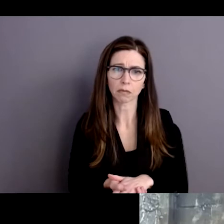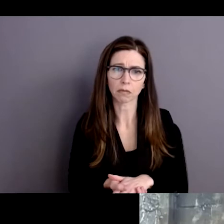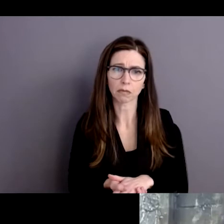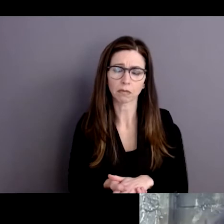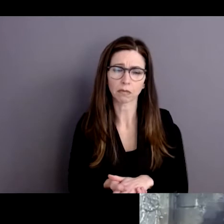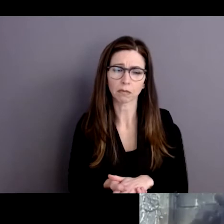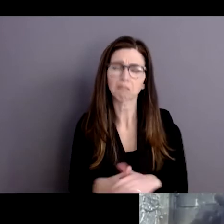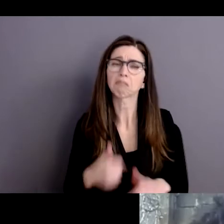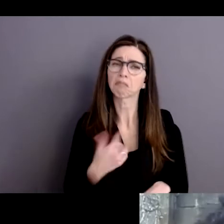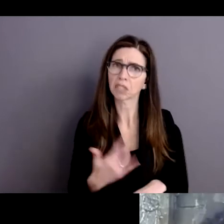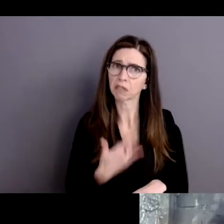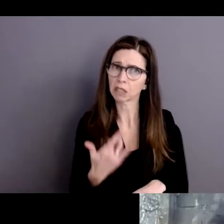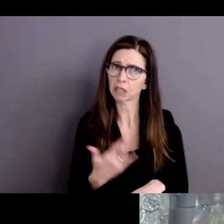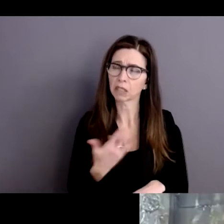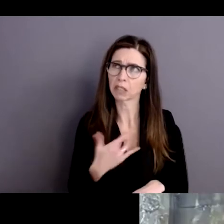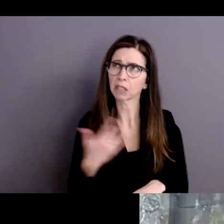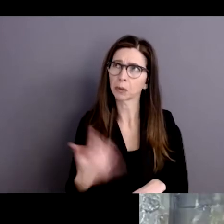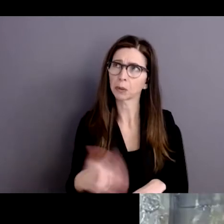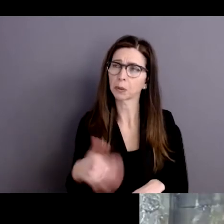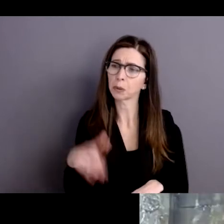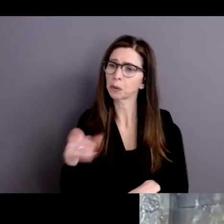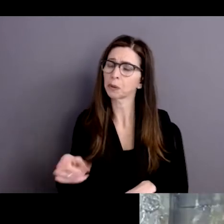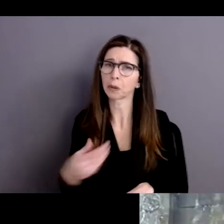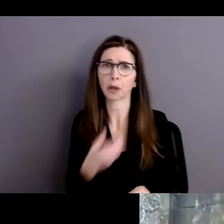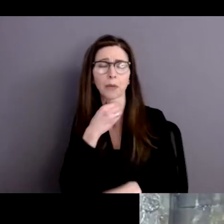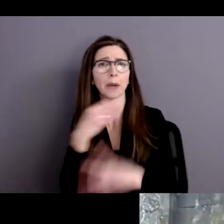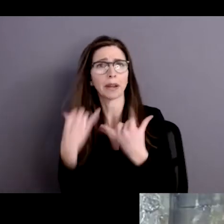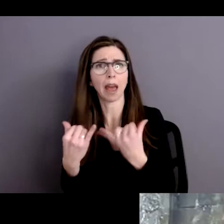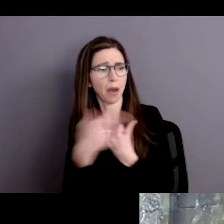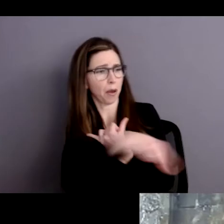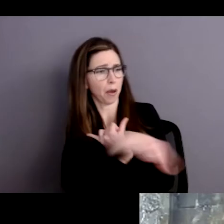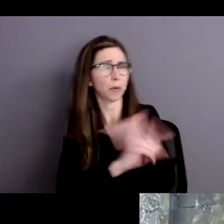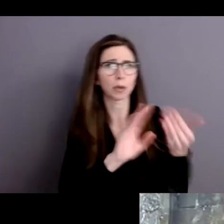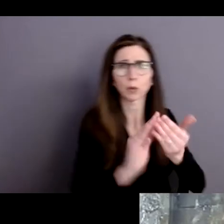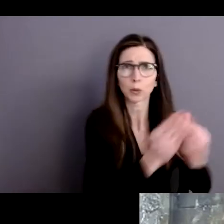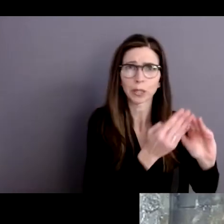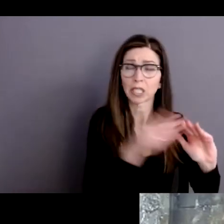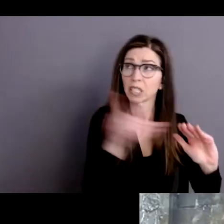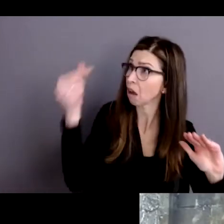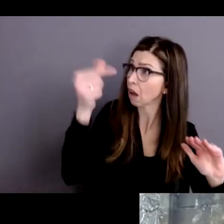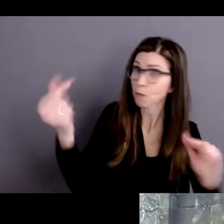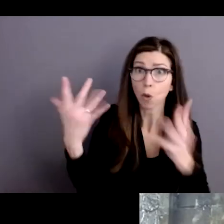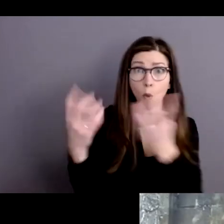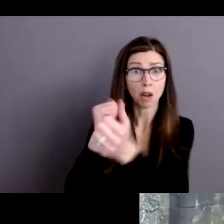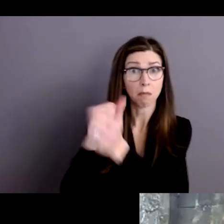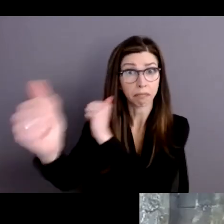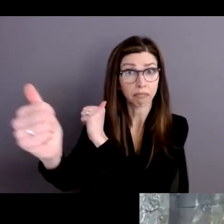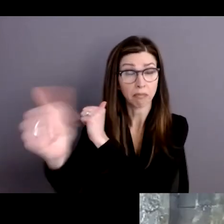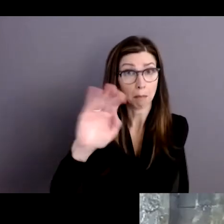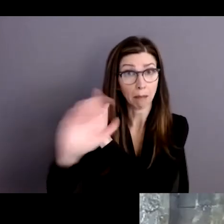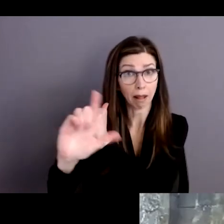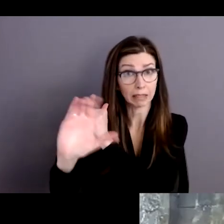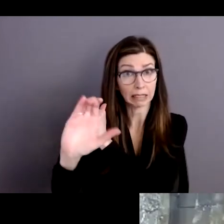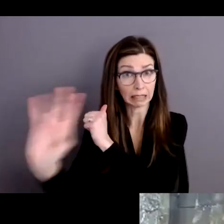I believe there's a considerable threat to our communities when the state is ready to pass a bill that shows they would more